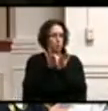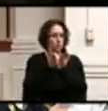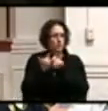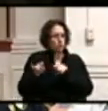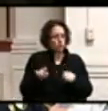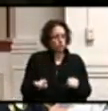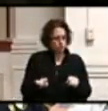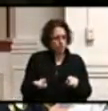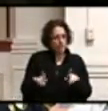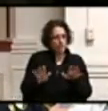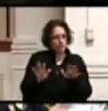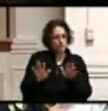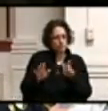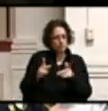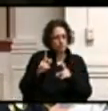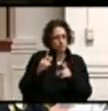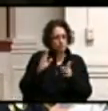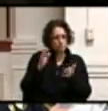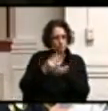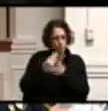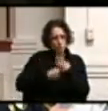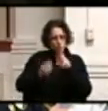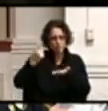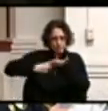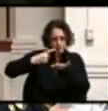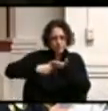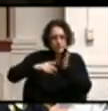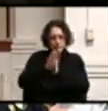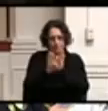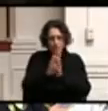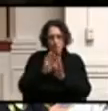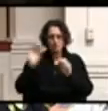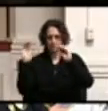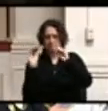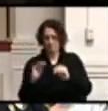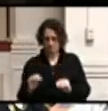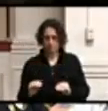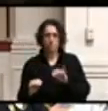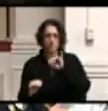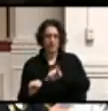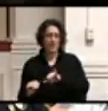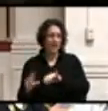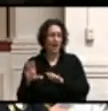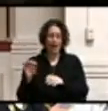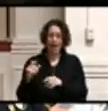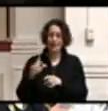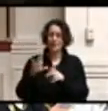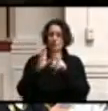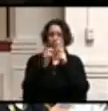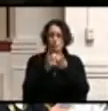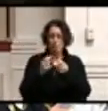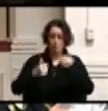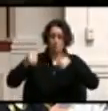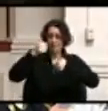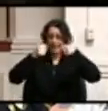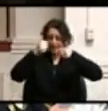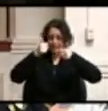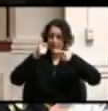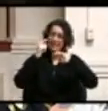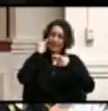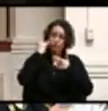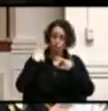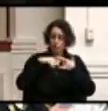budget process, and you know the positions that we actually recommended as department heads on how we would make those